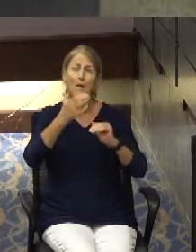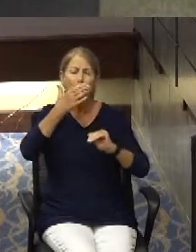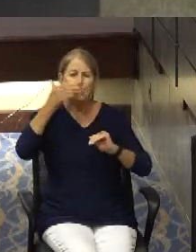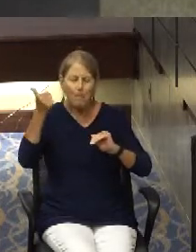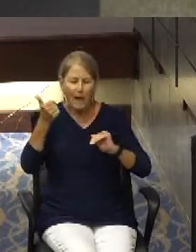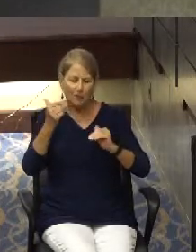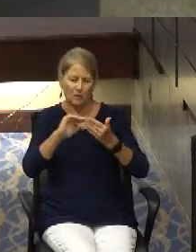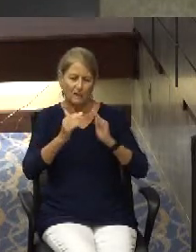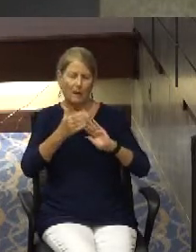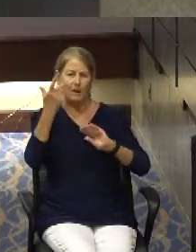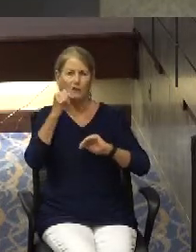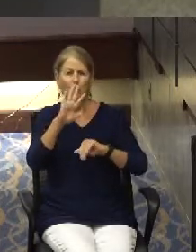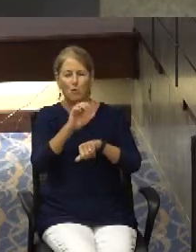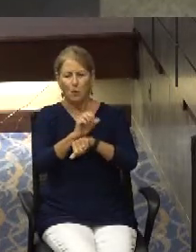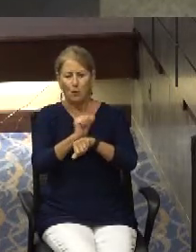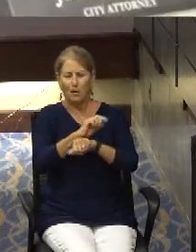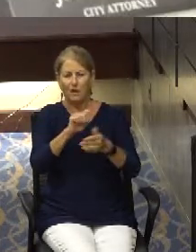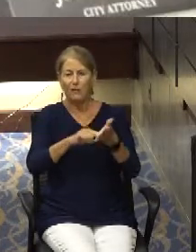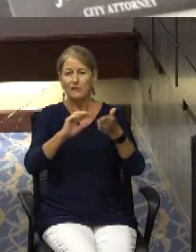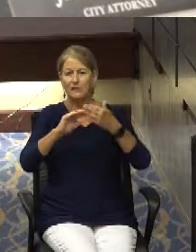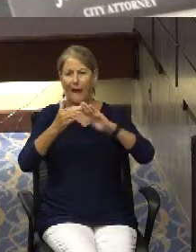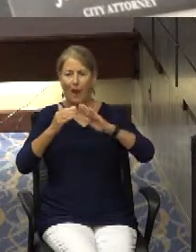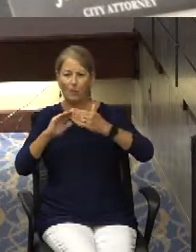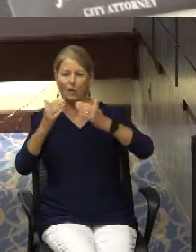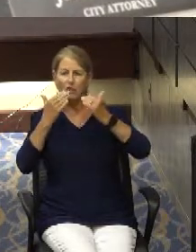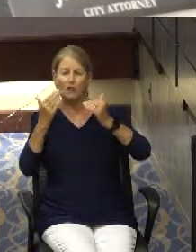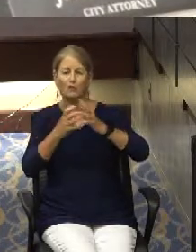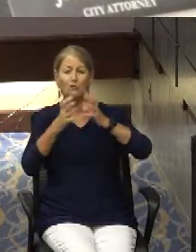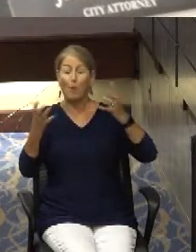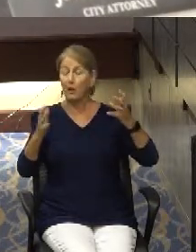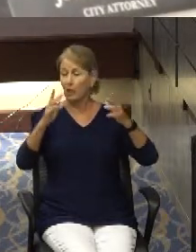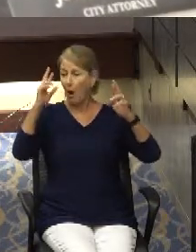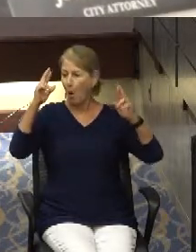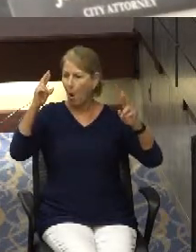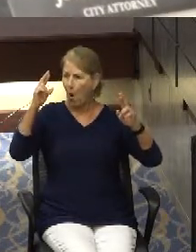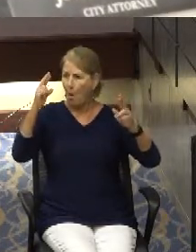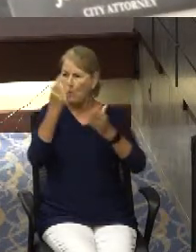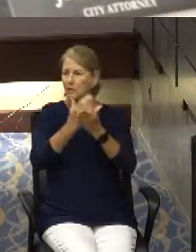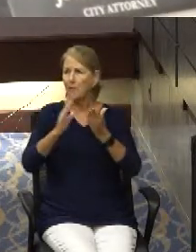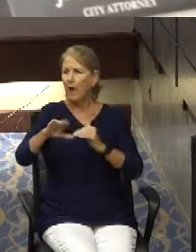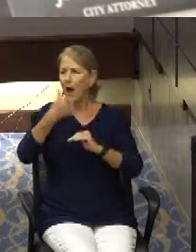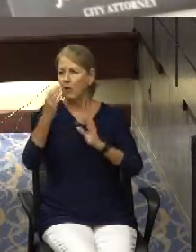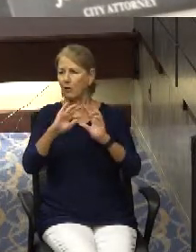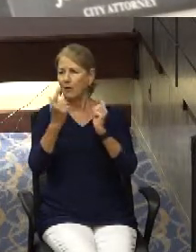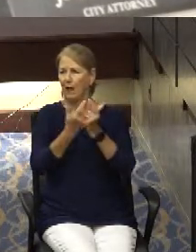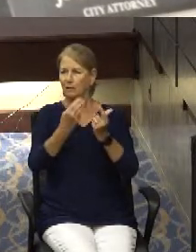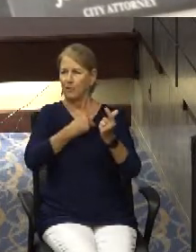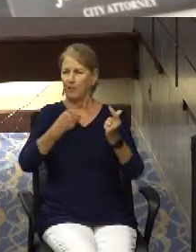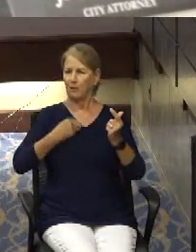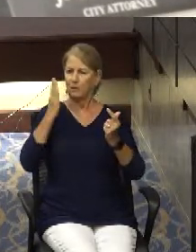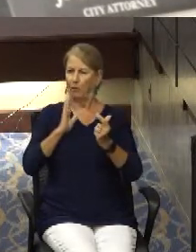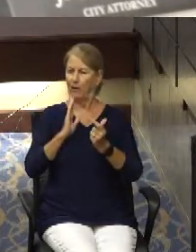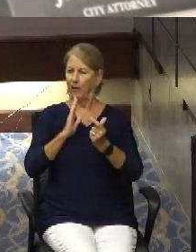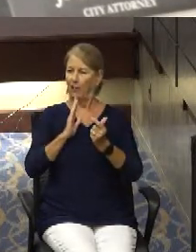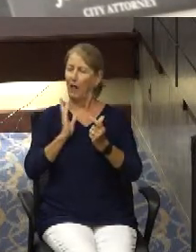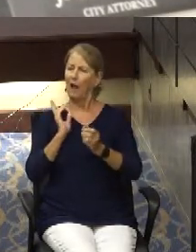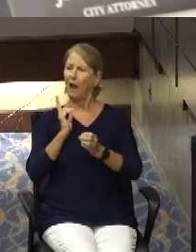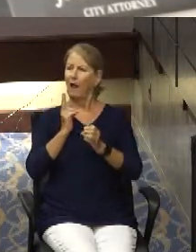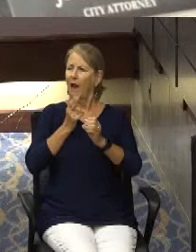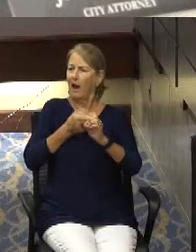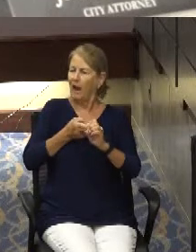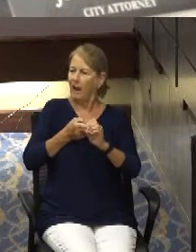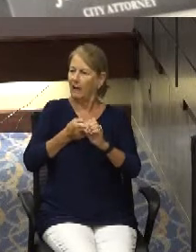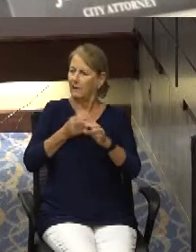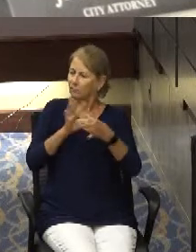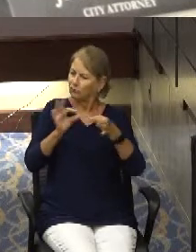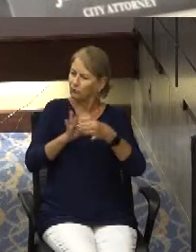this town. So thank you so much. And I would hope some other council members would jump in here right now too. I'll jump